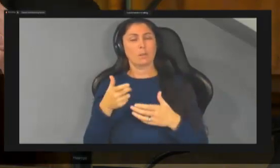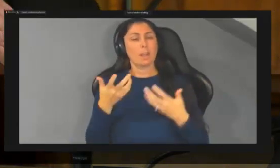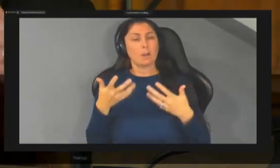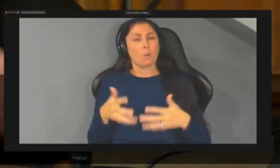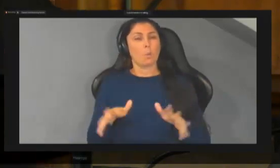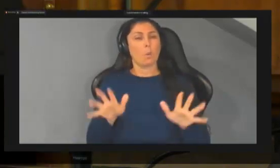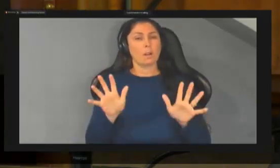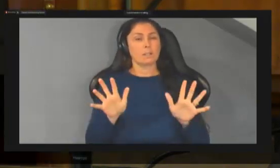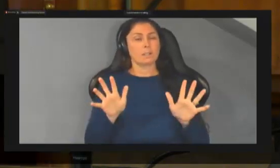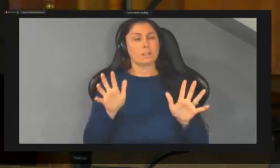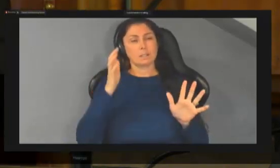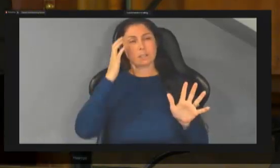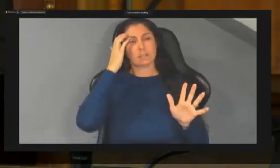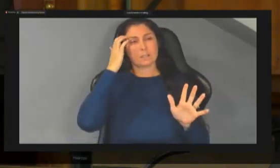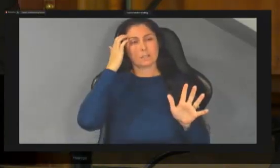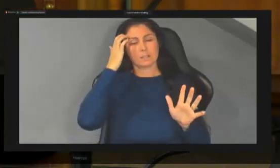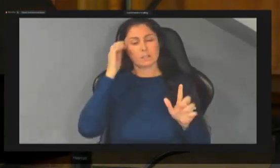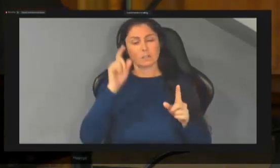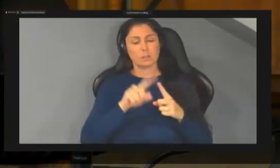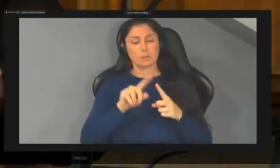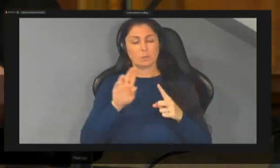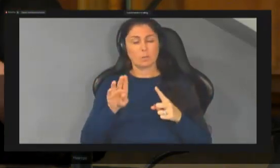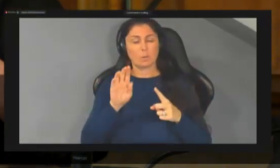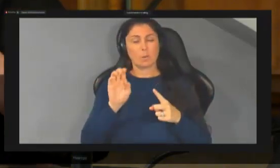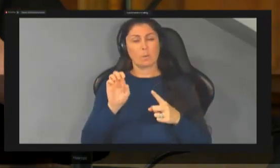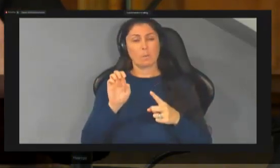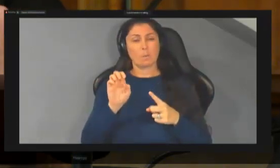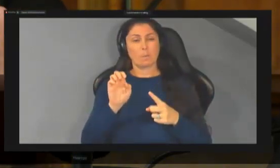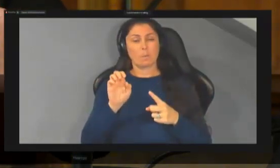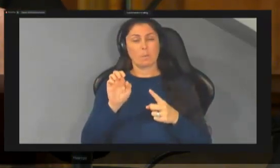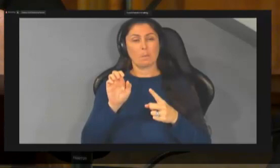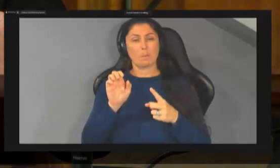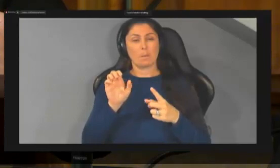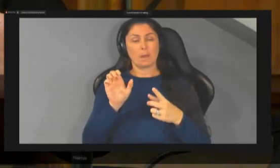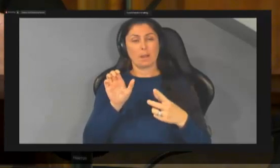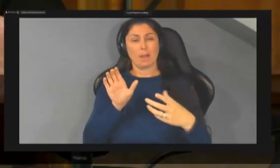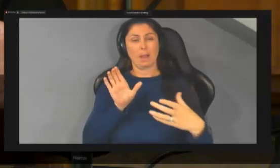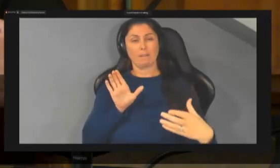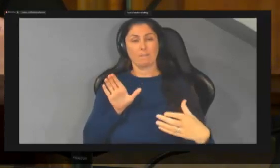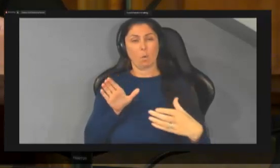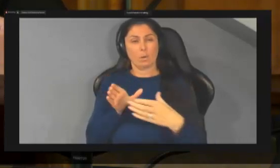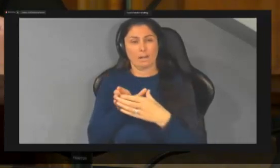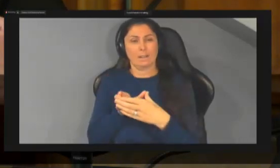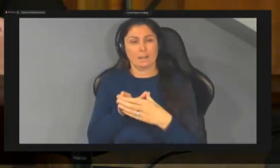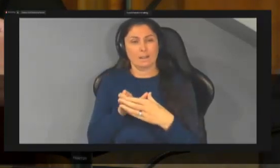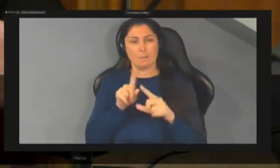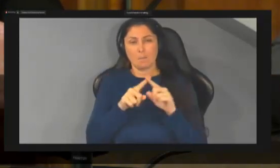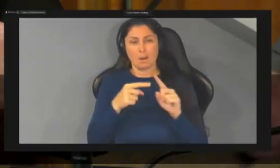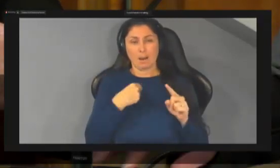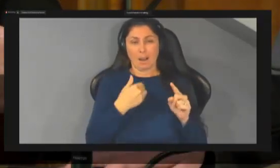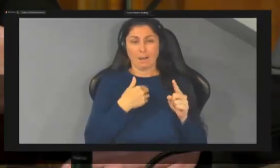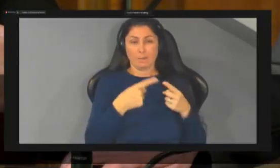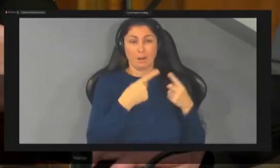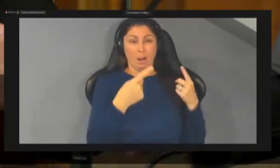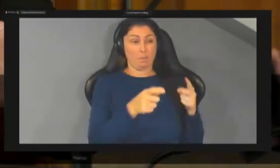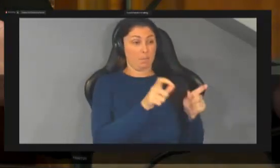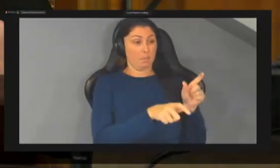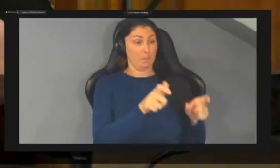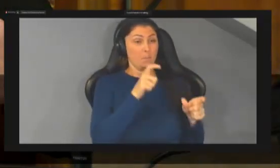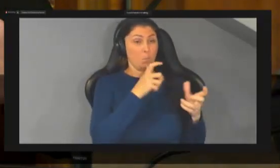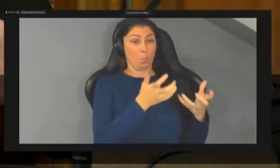be folded in that ask. But I have the exact opposite. Constituents who want an